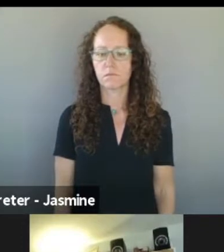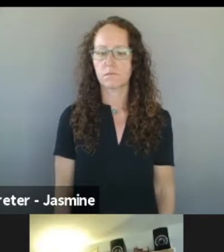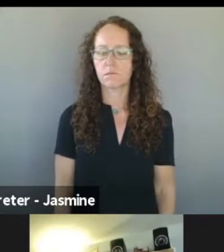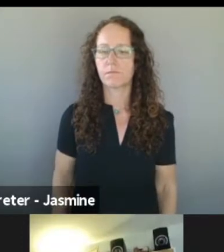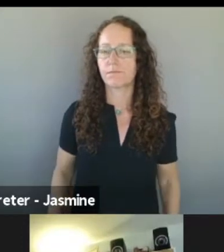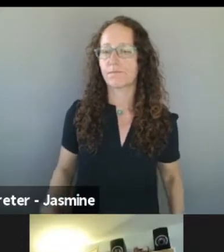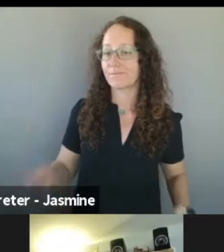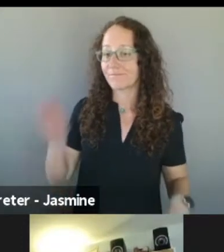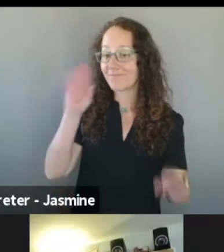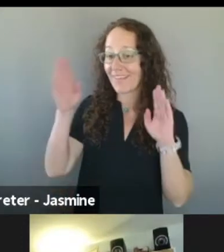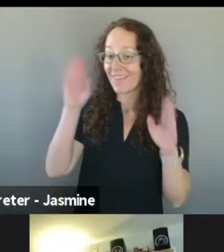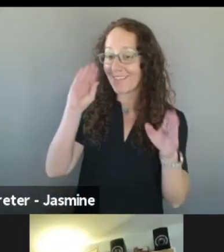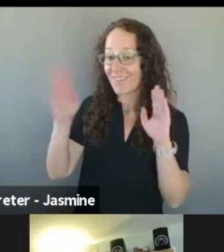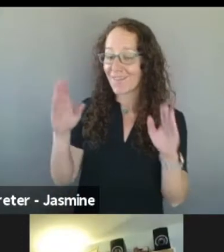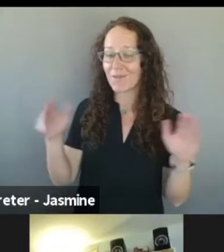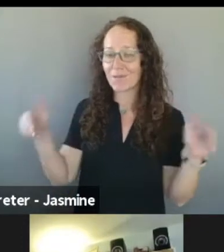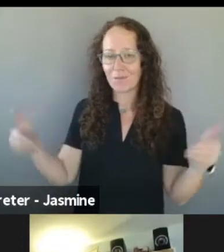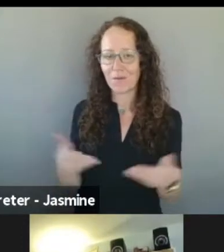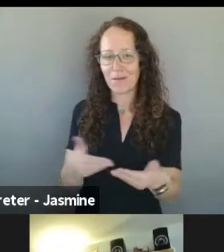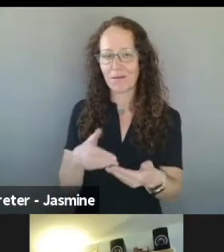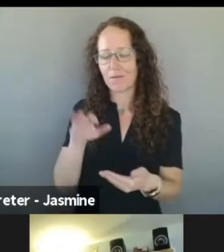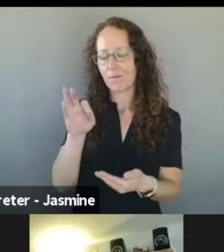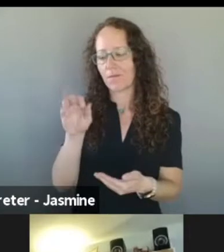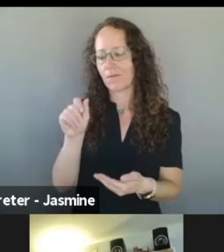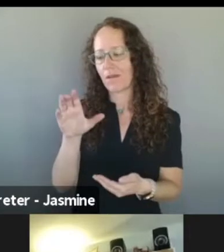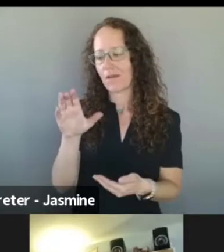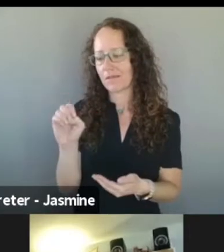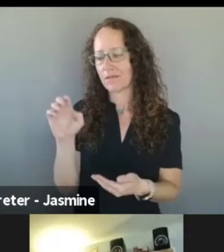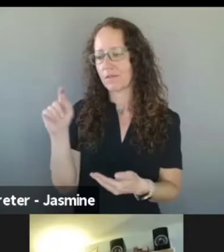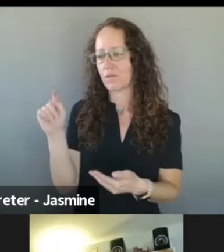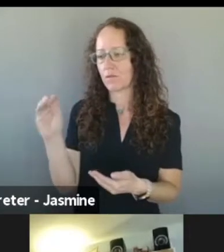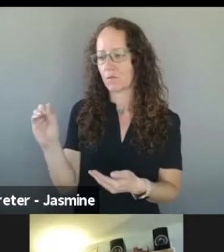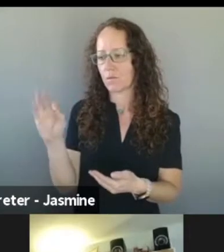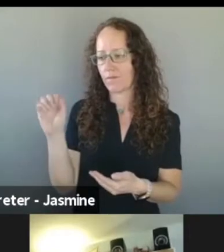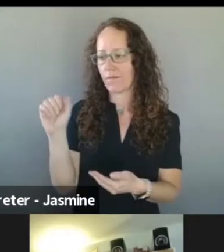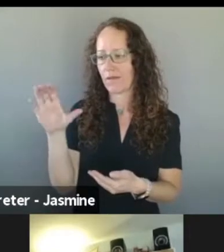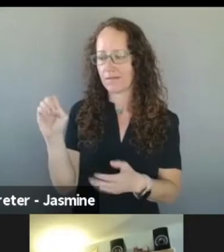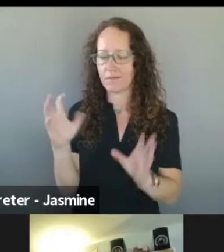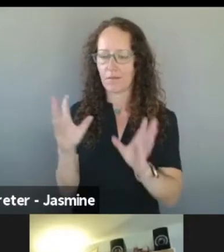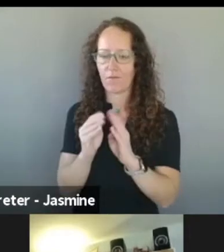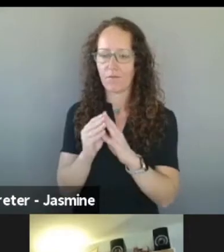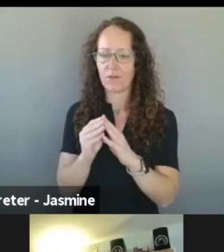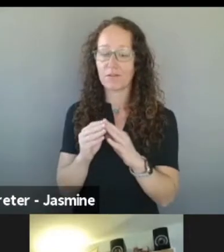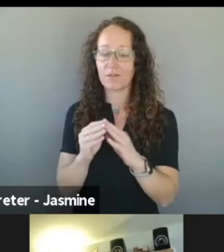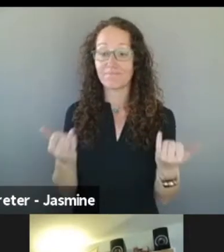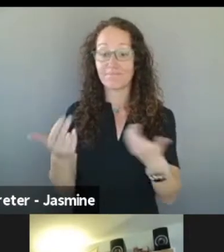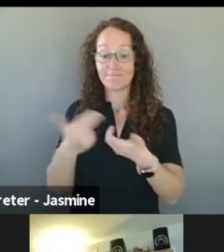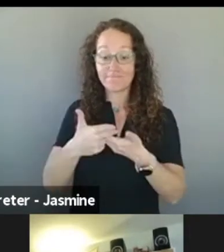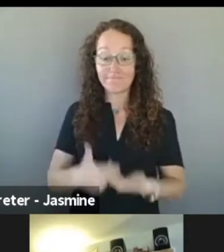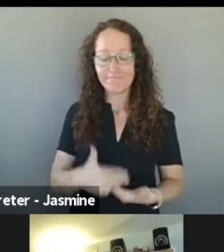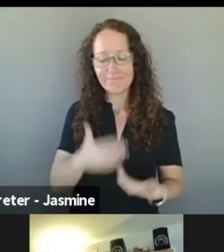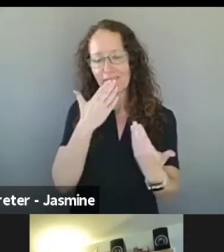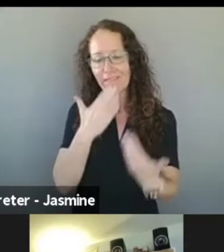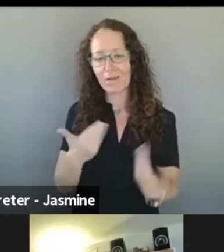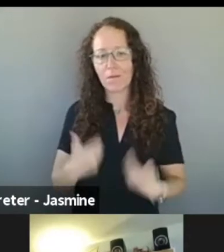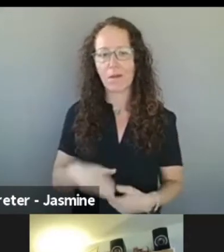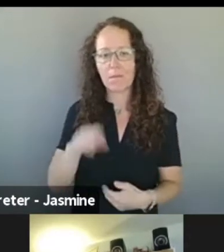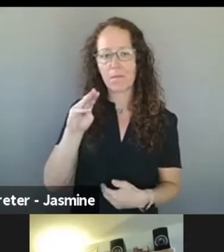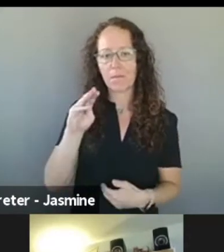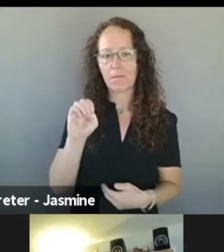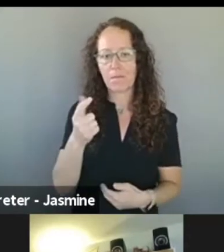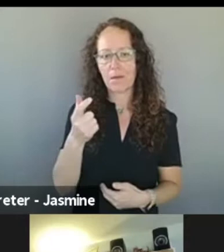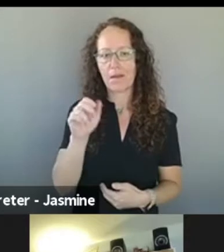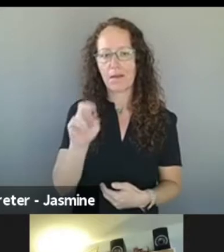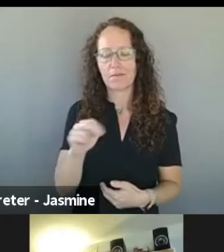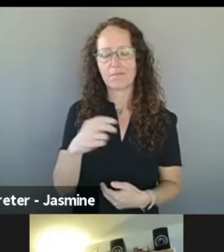Hello, everyone, and welcome to the Face2Face conference. Thank you so much for joining us today. My name is Megan. I use she,